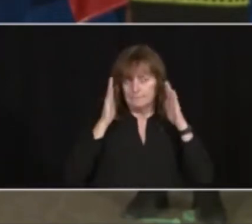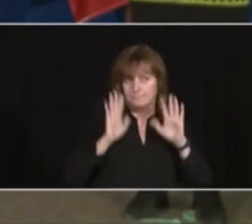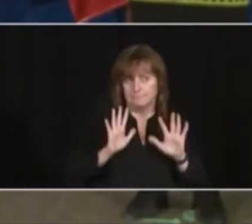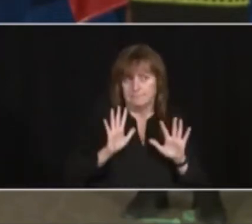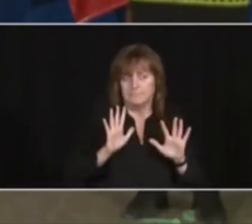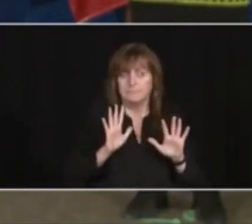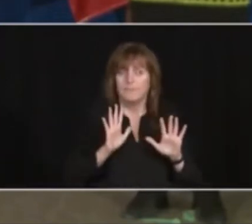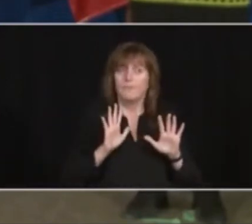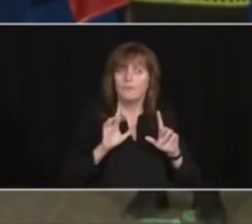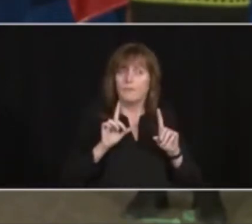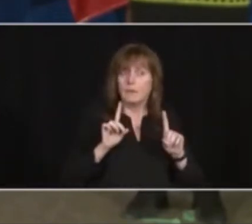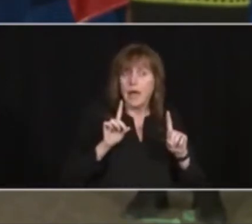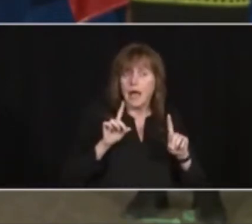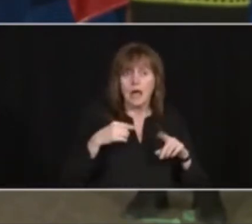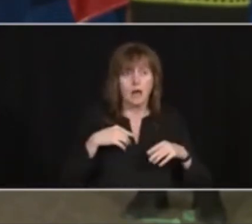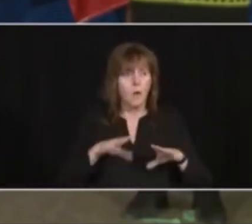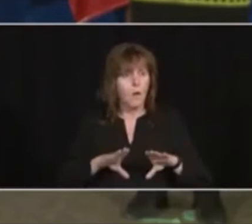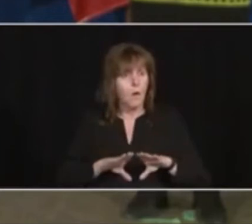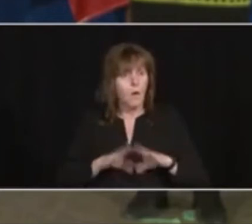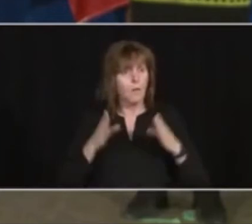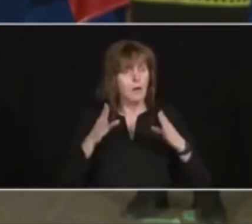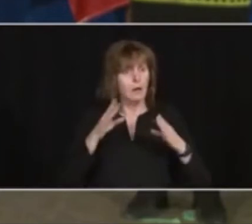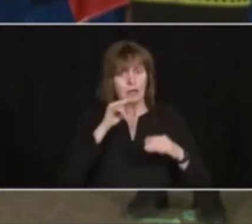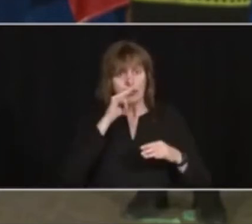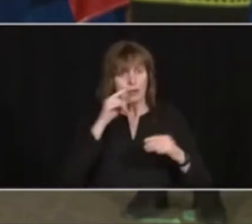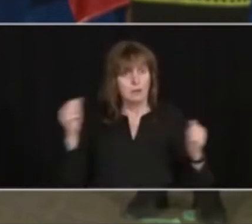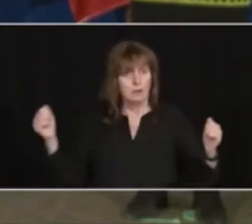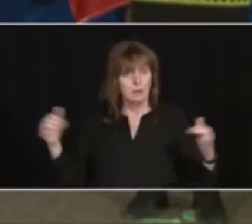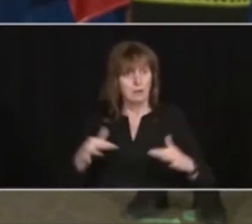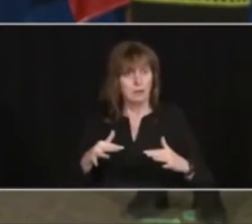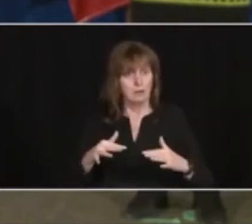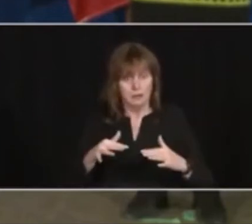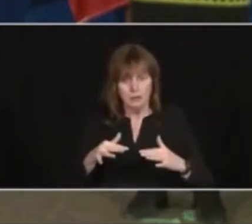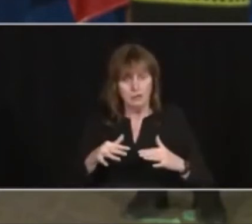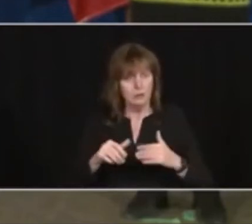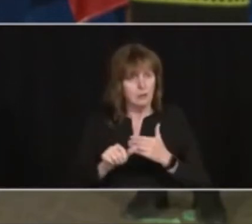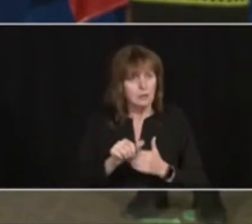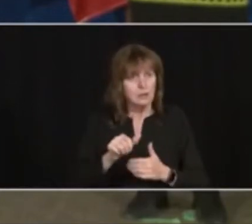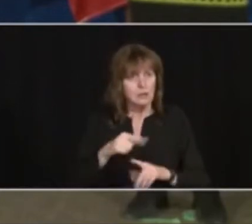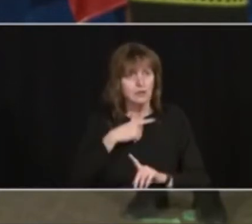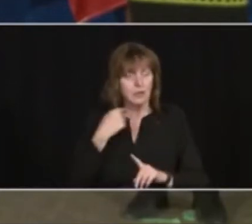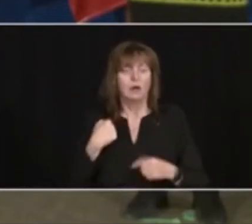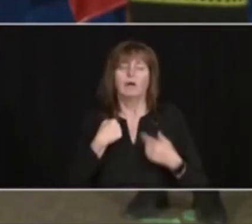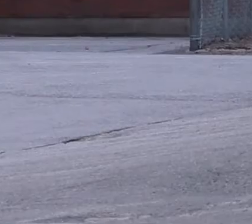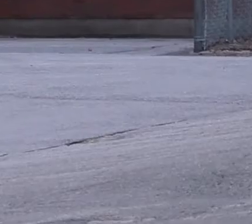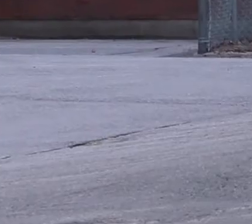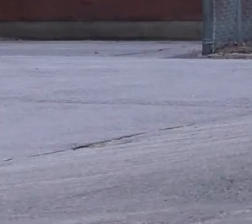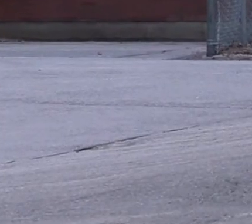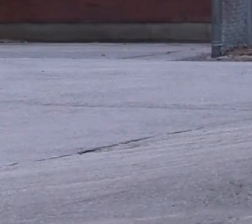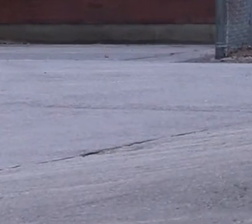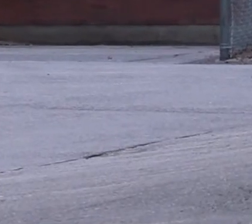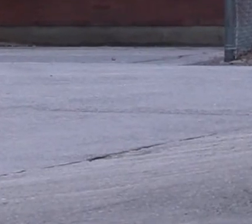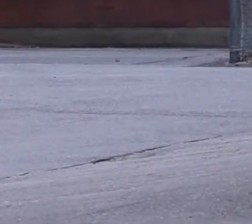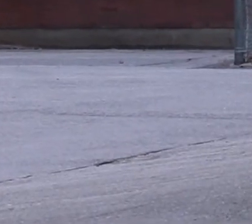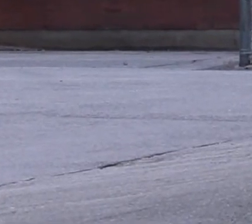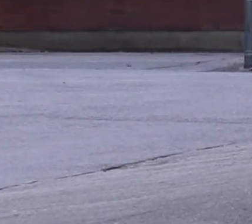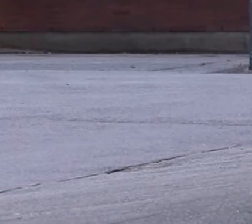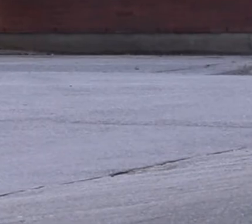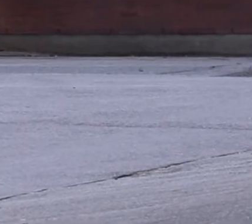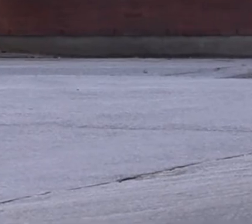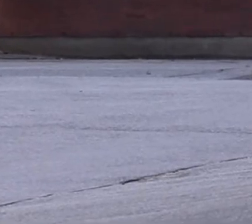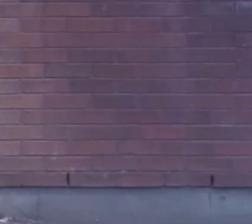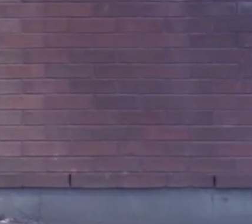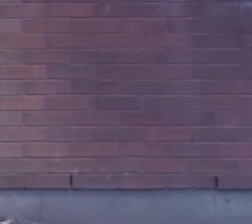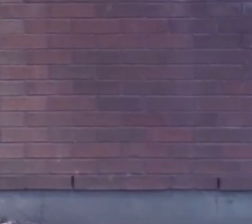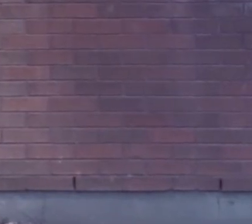kids in jeopardy. Number one priority is to make sure our kids are healthy and safe. And if students aren't able to return